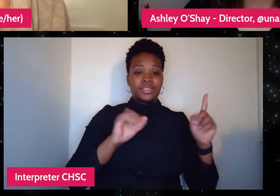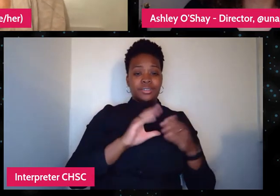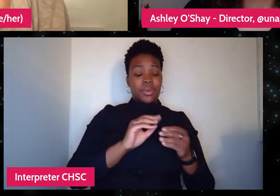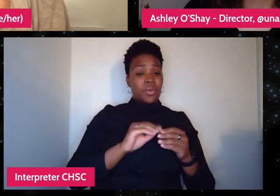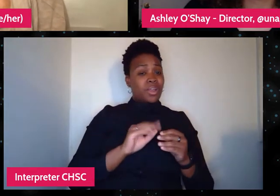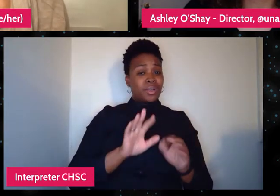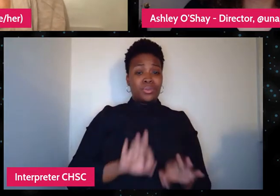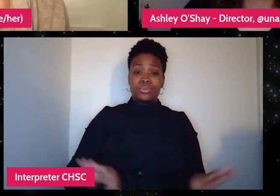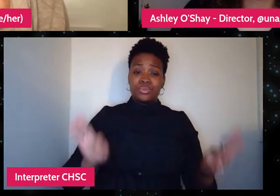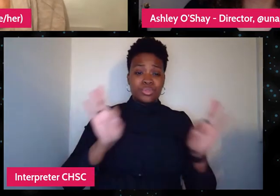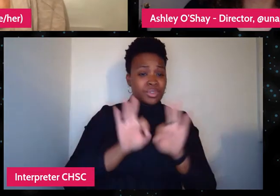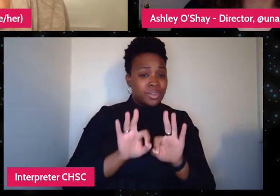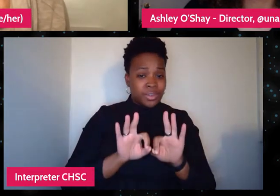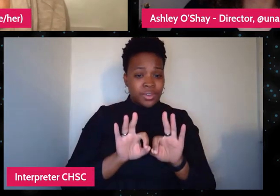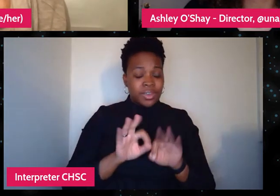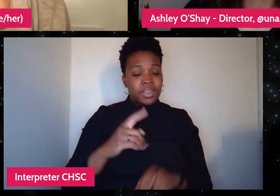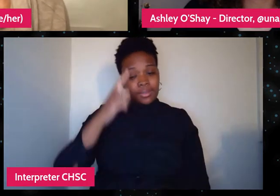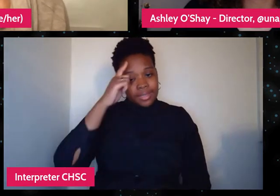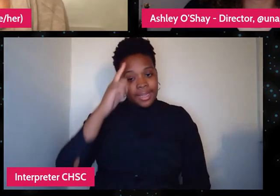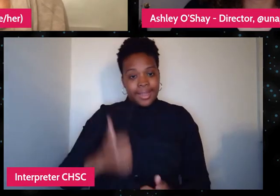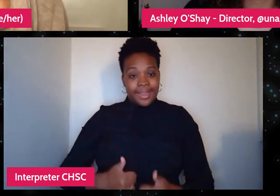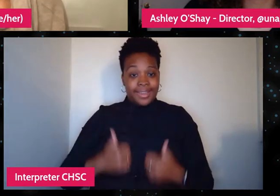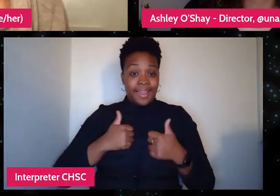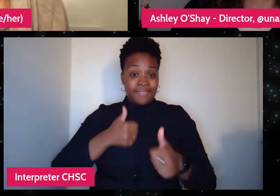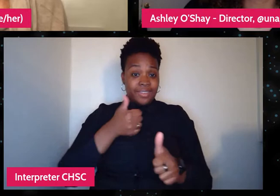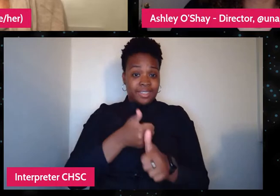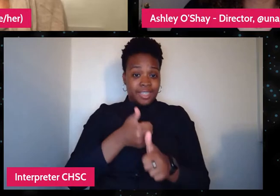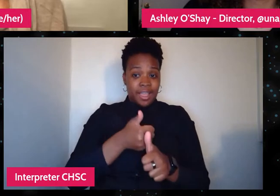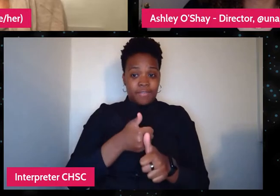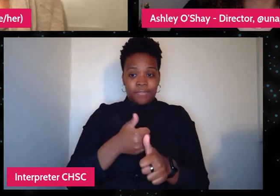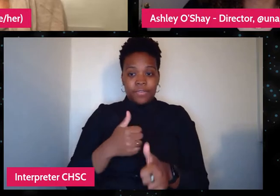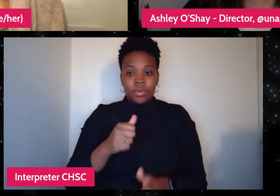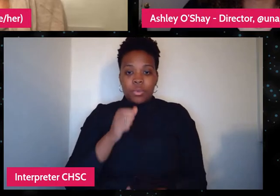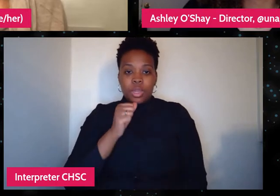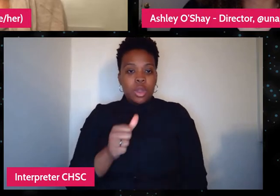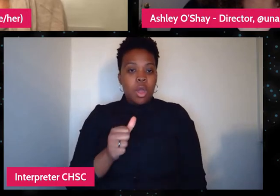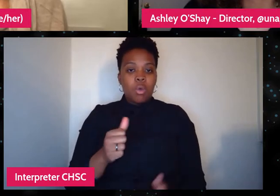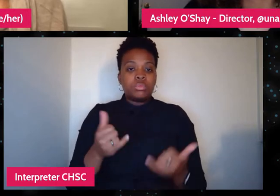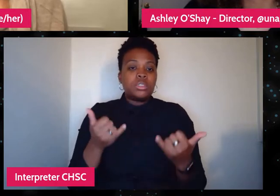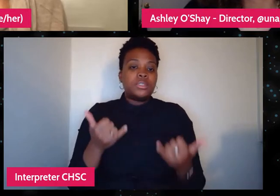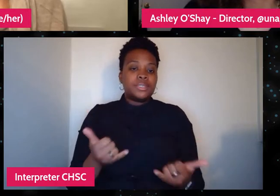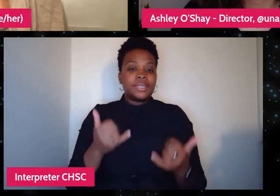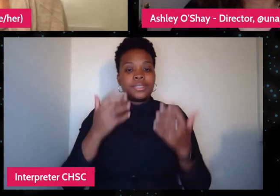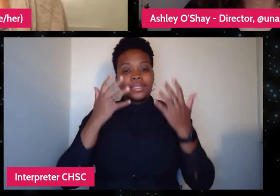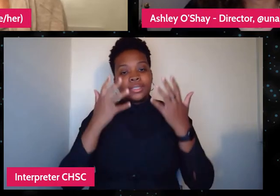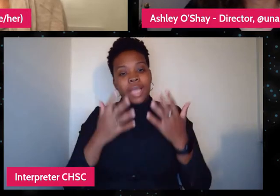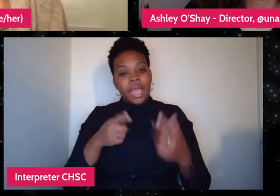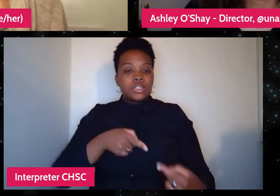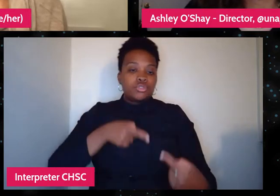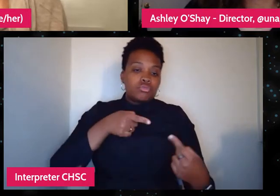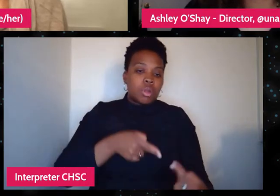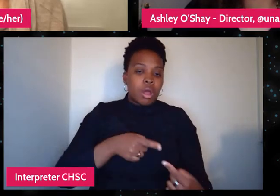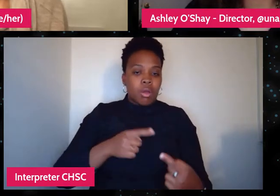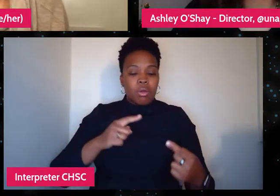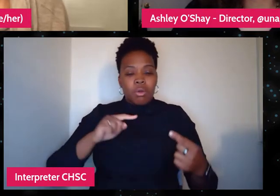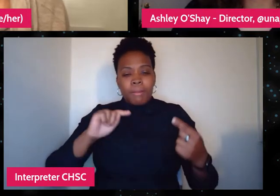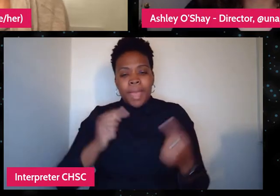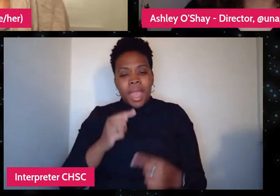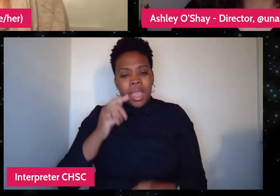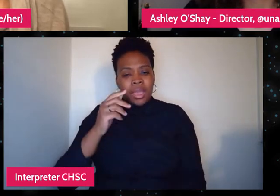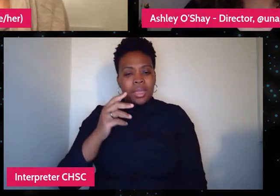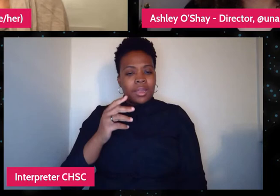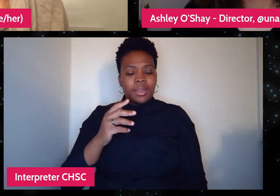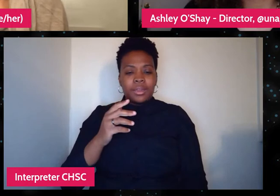I mean, if you just think about life itself, you know, we don't just exist as sadness and struggle and pain. We really